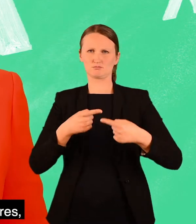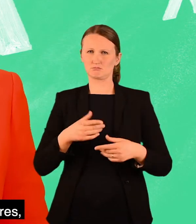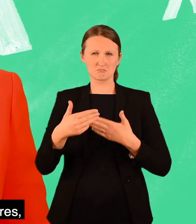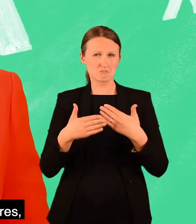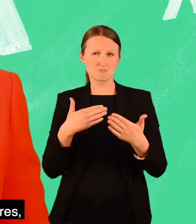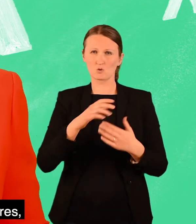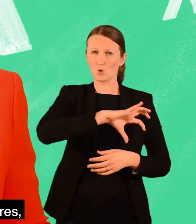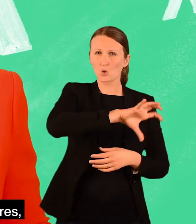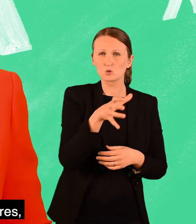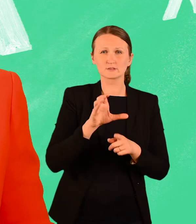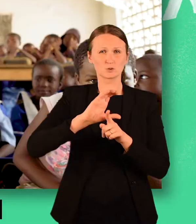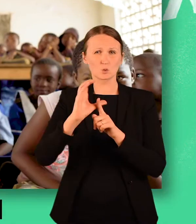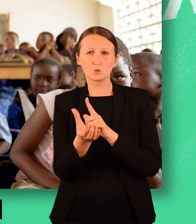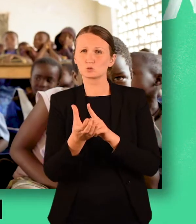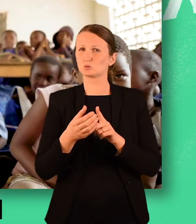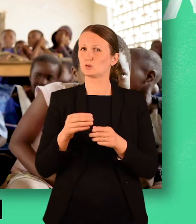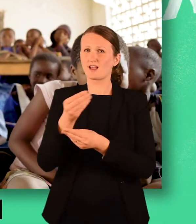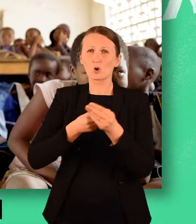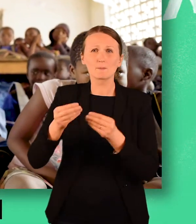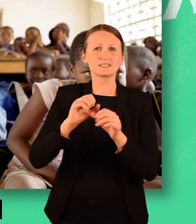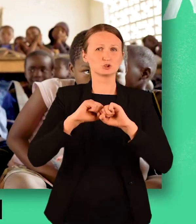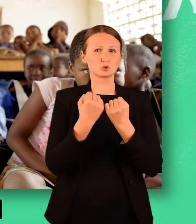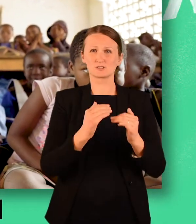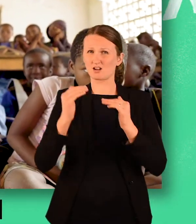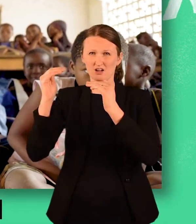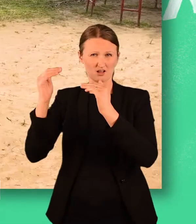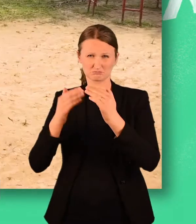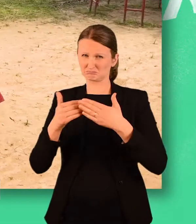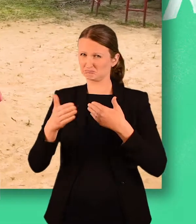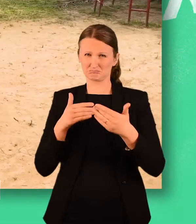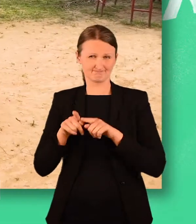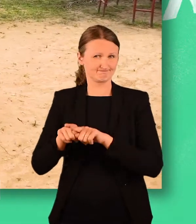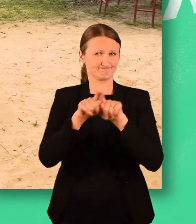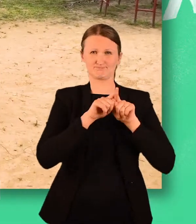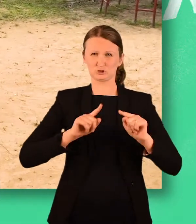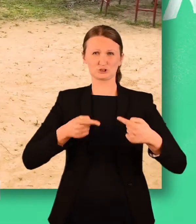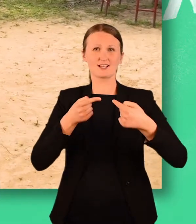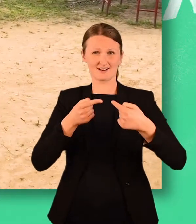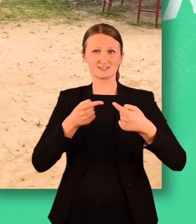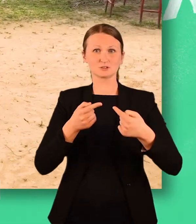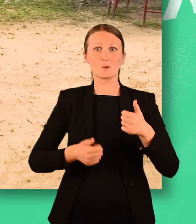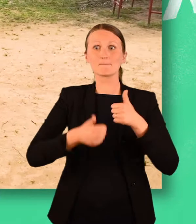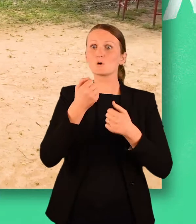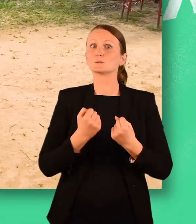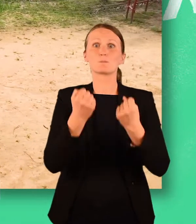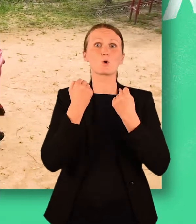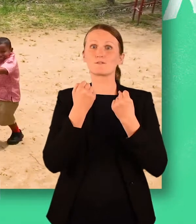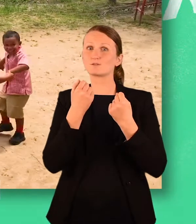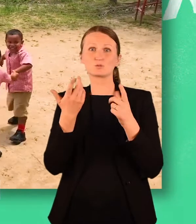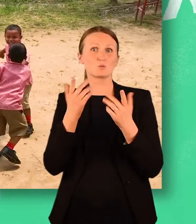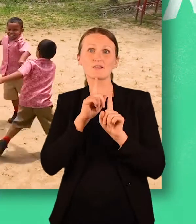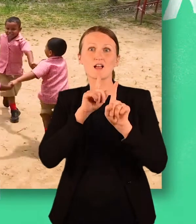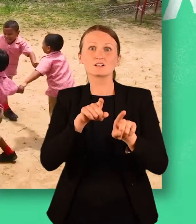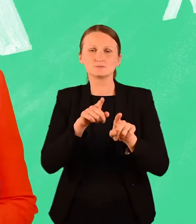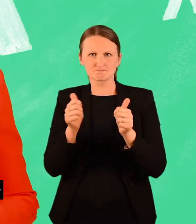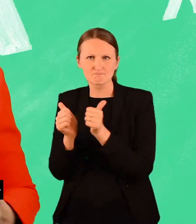of nations, cultures, economic and social classes. The most powerful response is working in